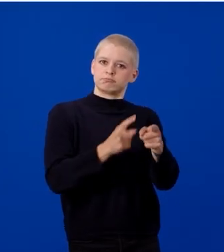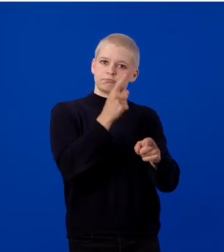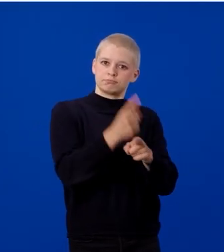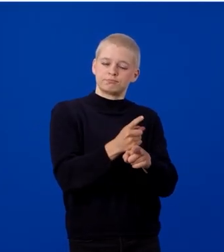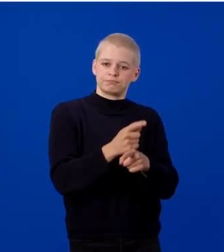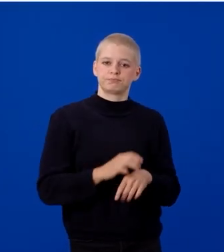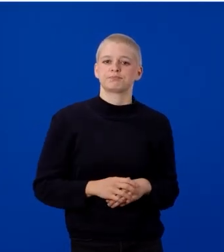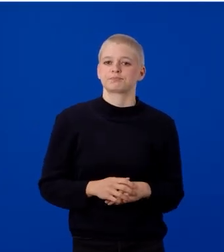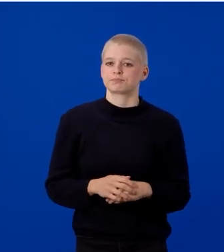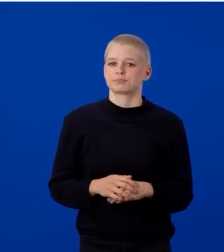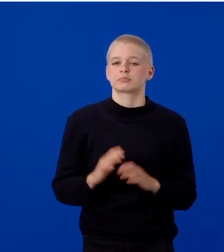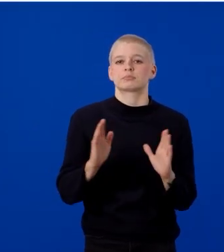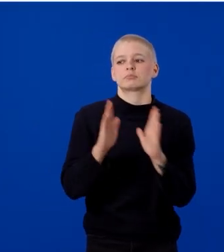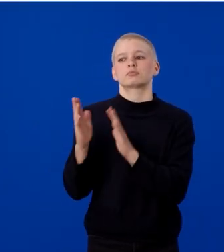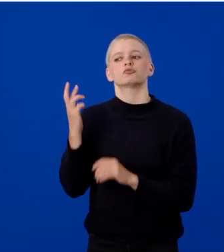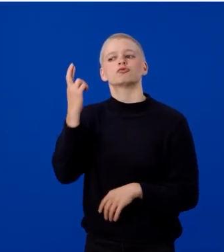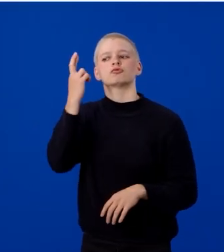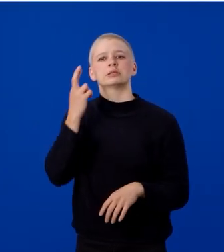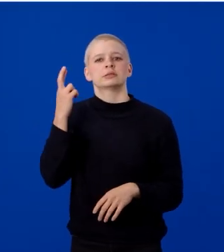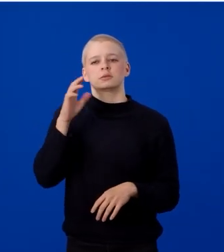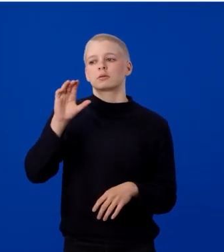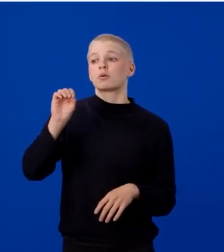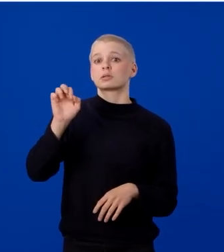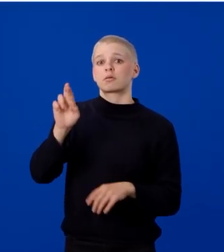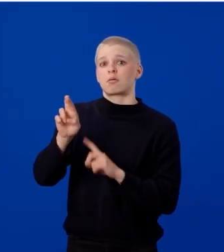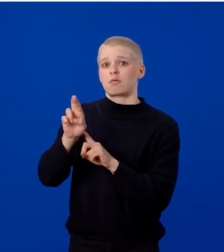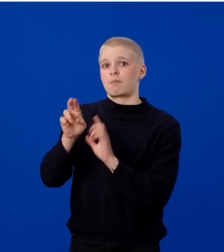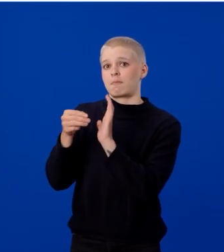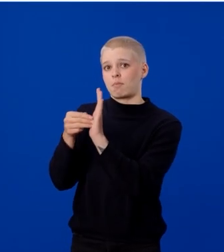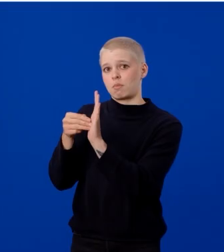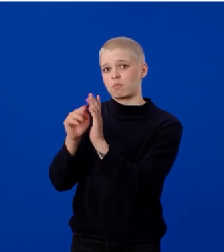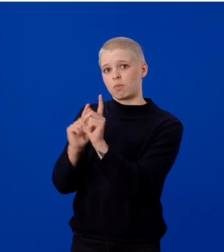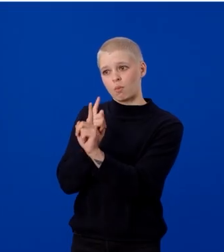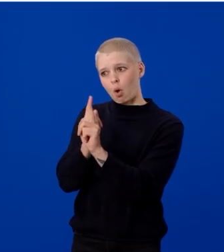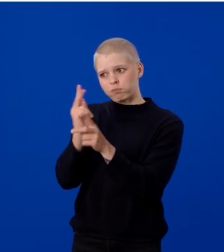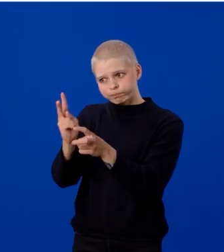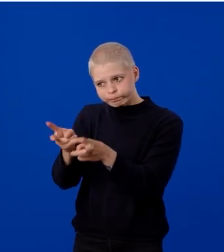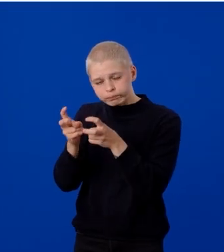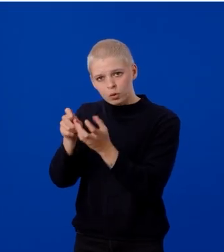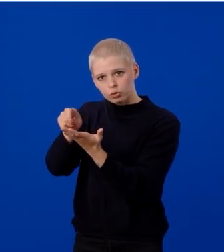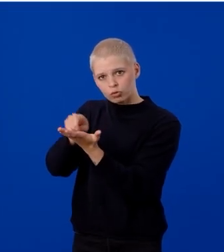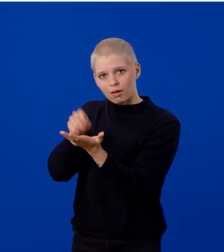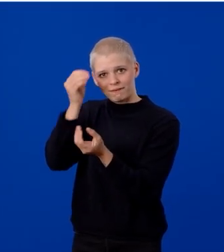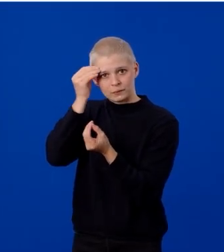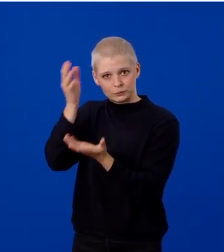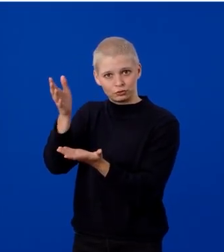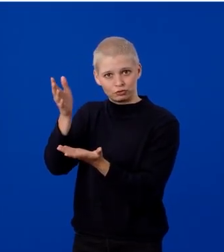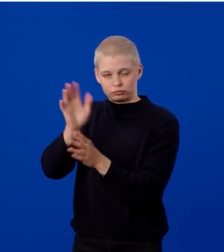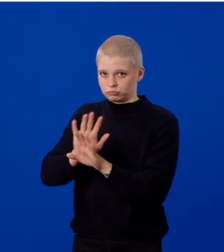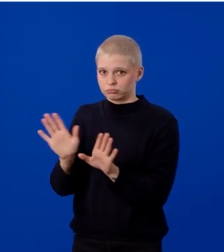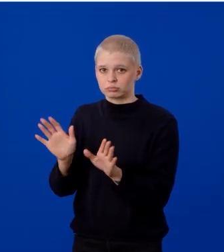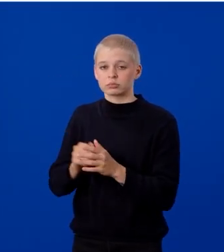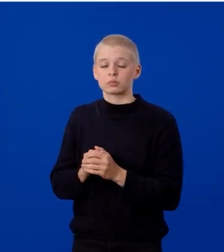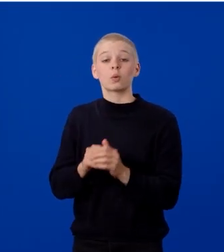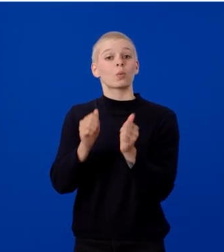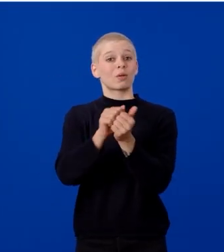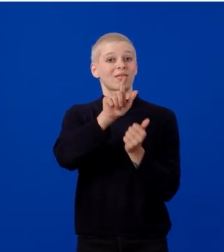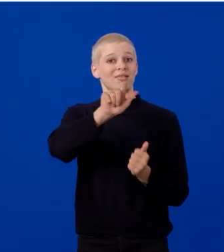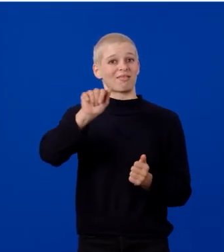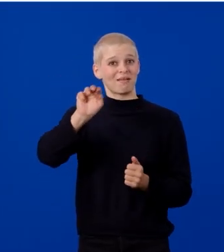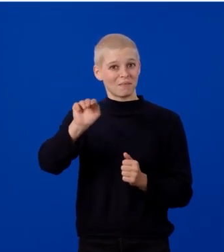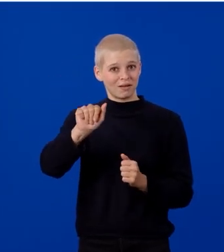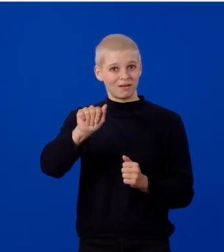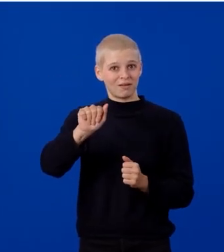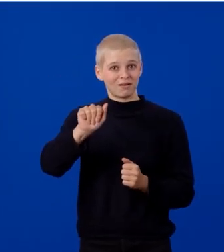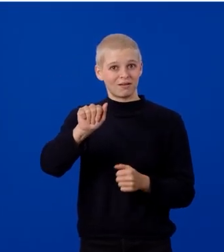Reasoning. An OCR model can only extract and write information. With LLMMA, we